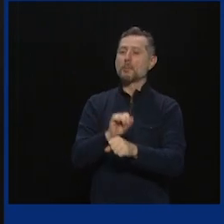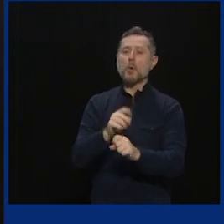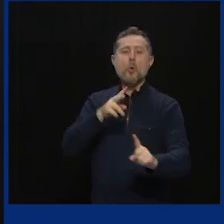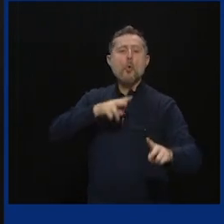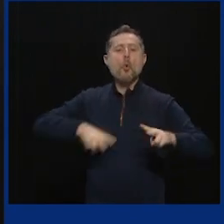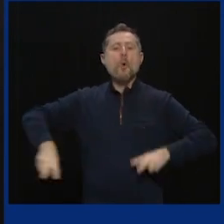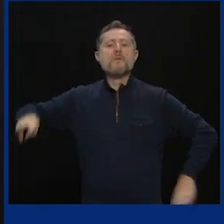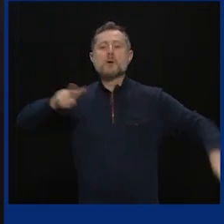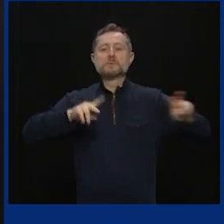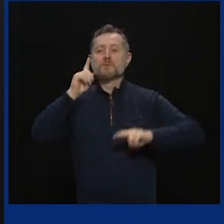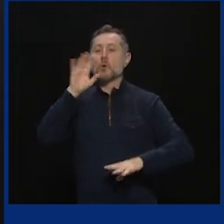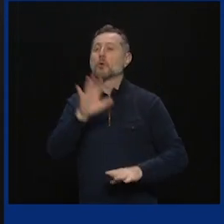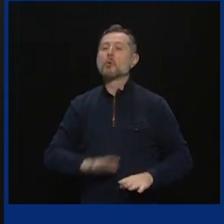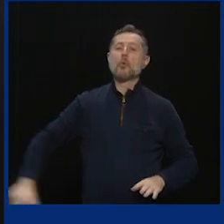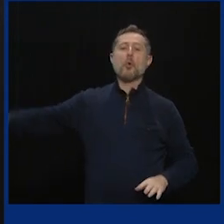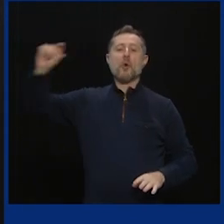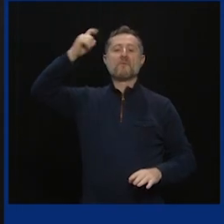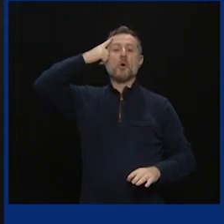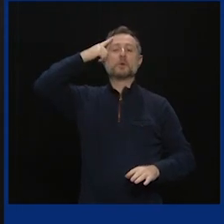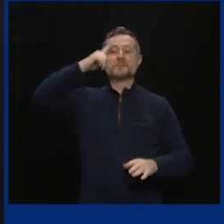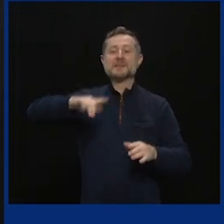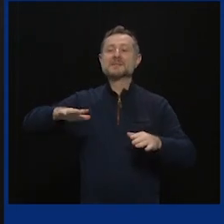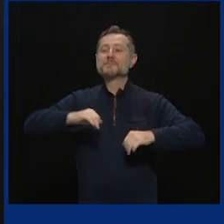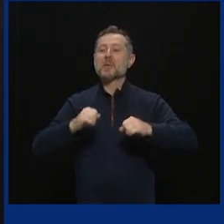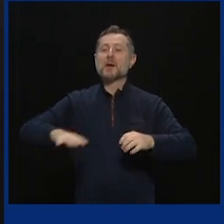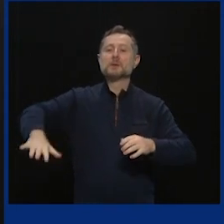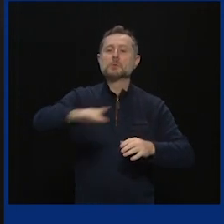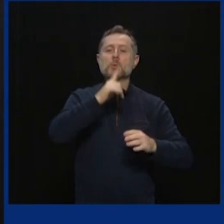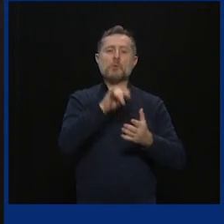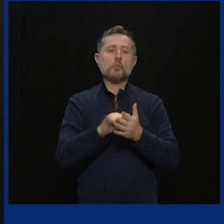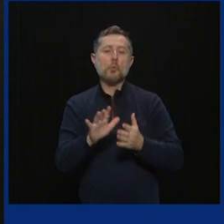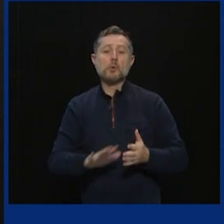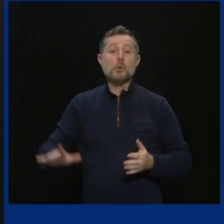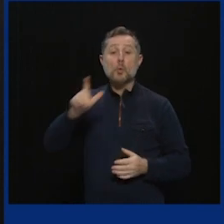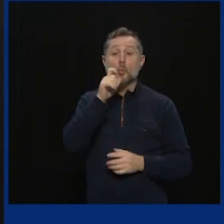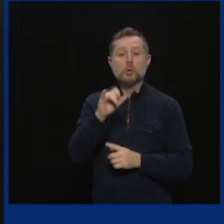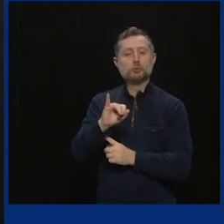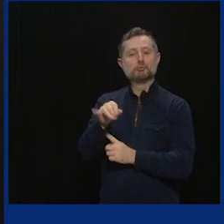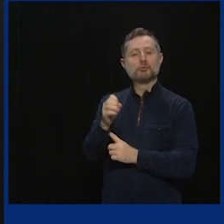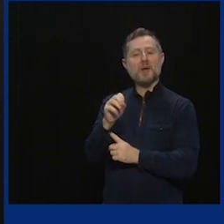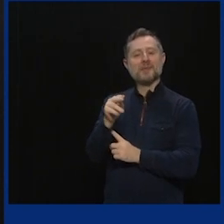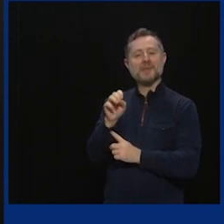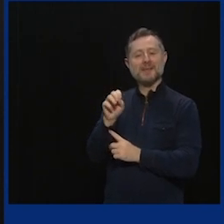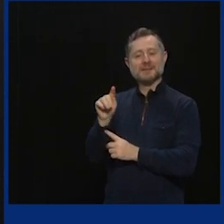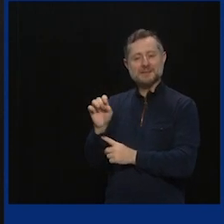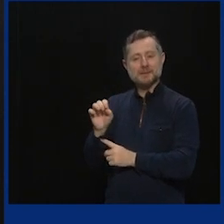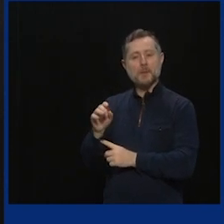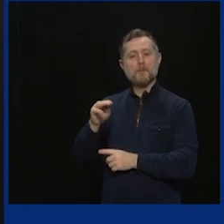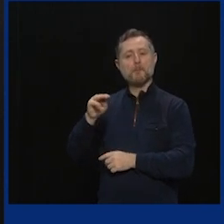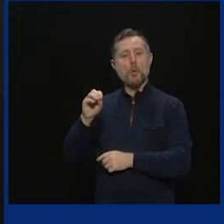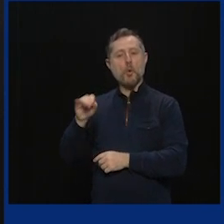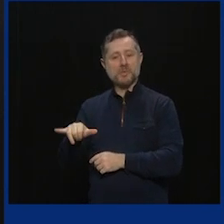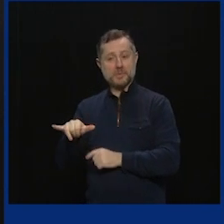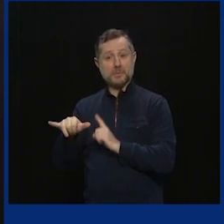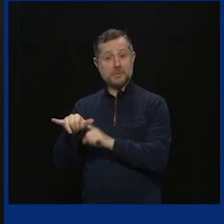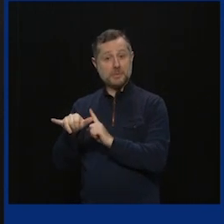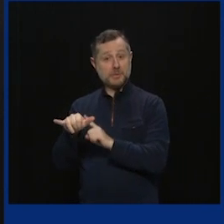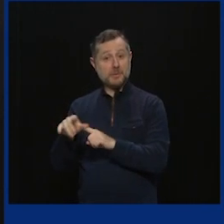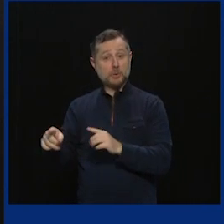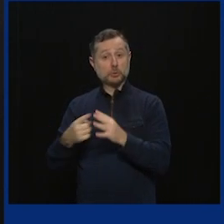throughout the entire state of New York. Jeanette Moy will be our Commissioner of General Services starting Monday. Big